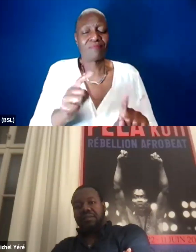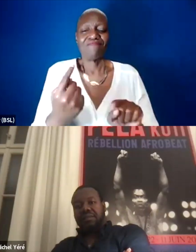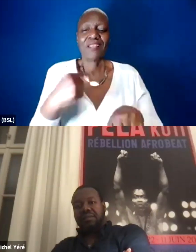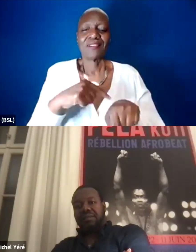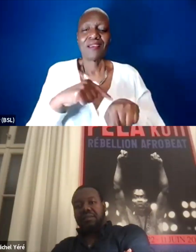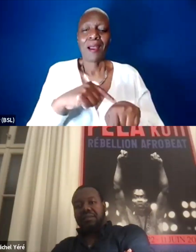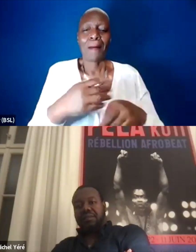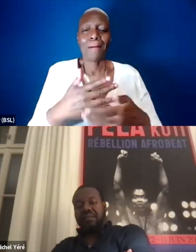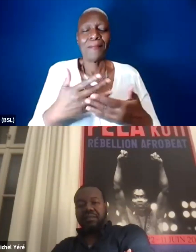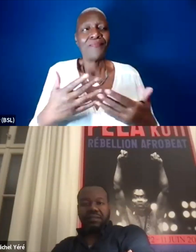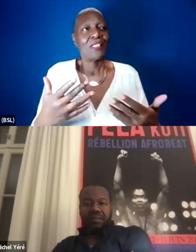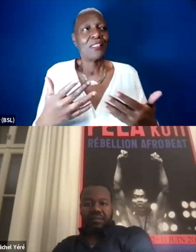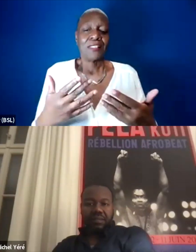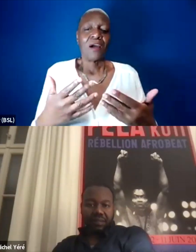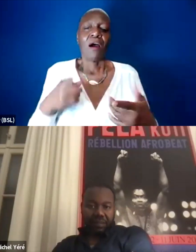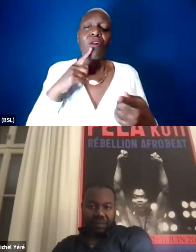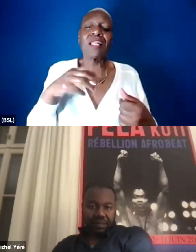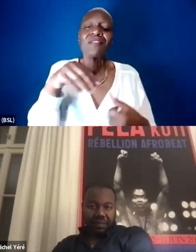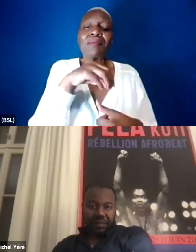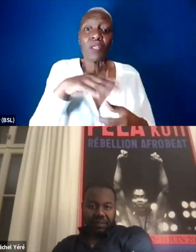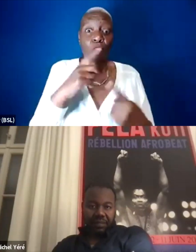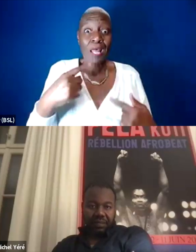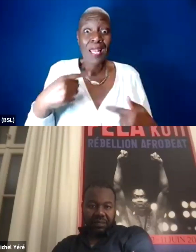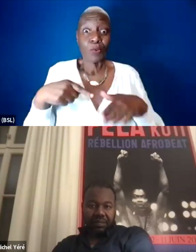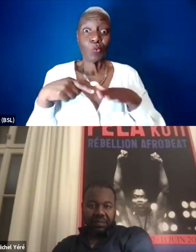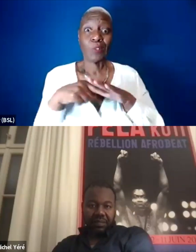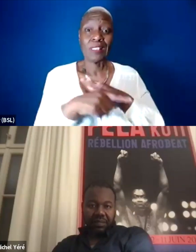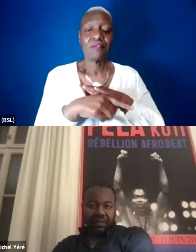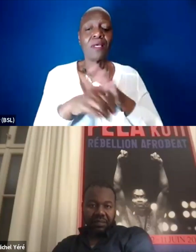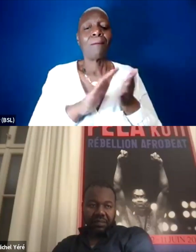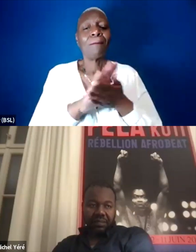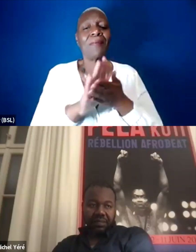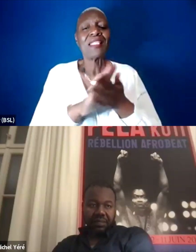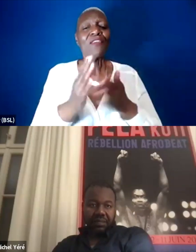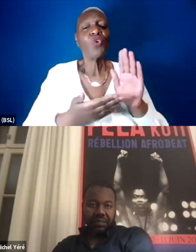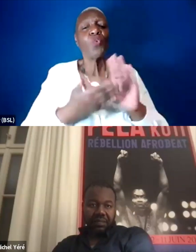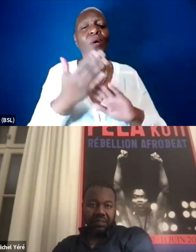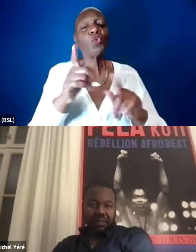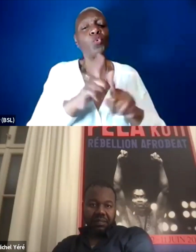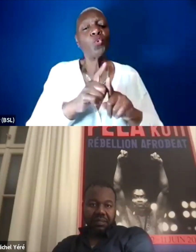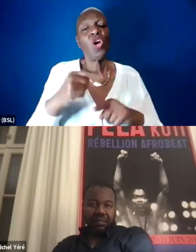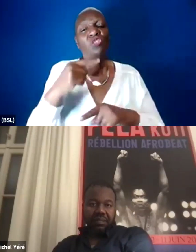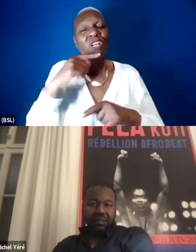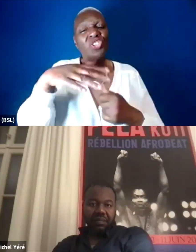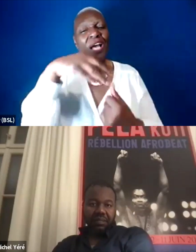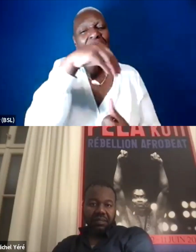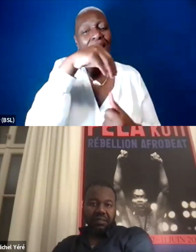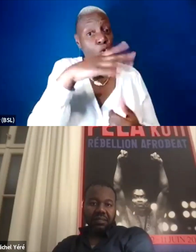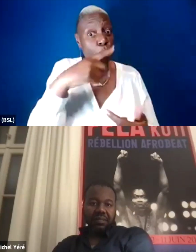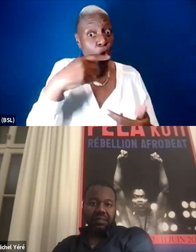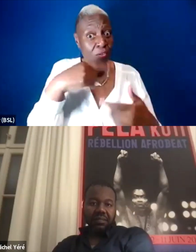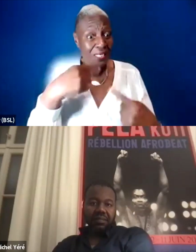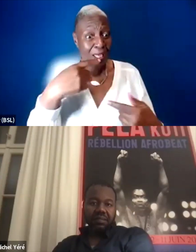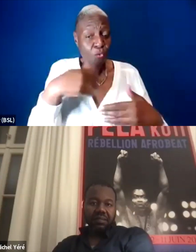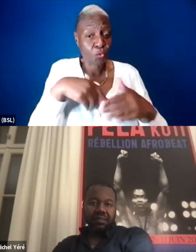a lot of Armenians weren't allowed to leave. So if you went to Soviet Armenia, you weren't allowed an exit visa. So she ended